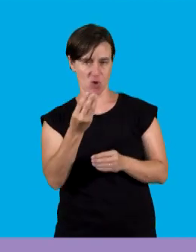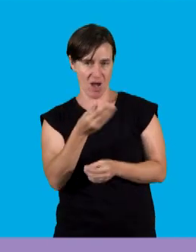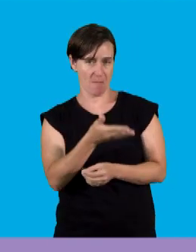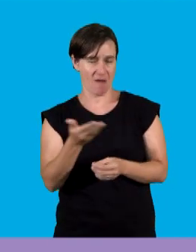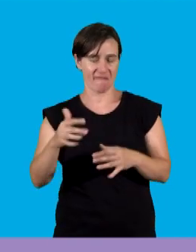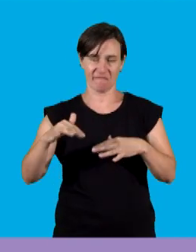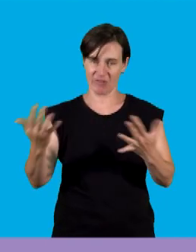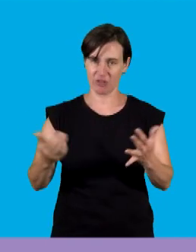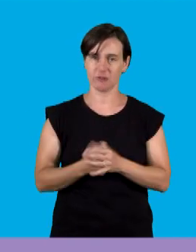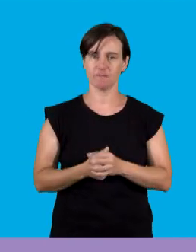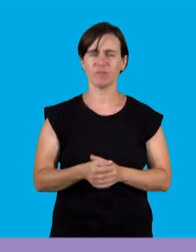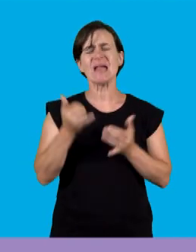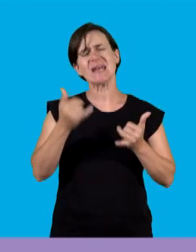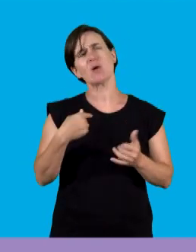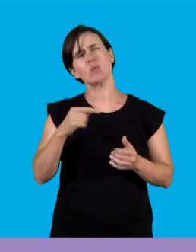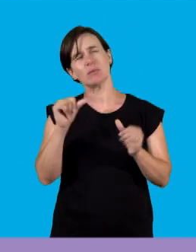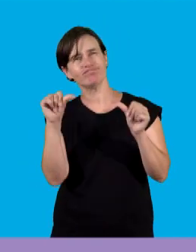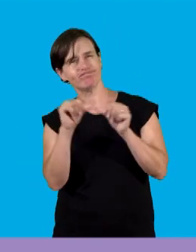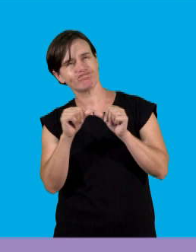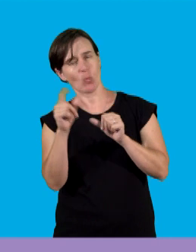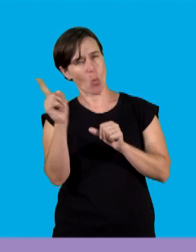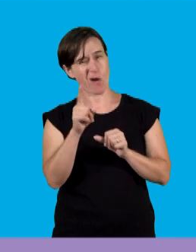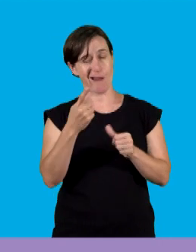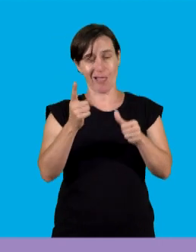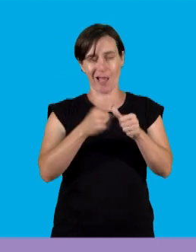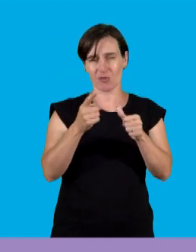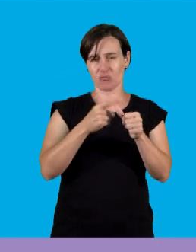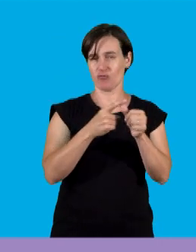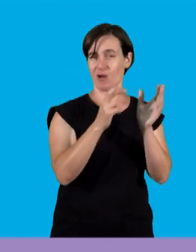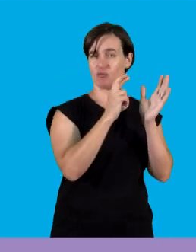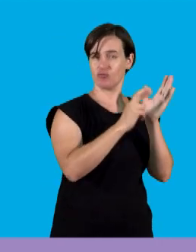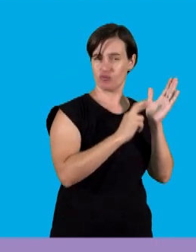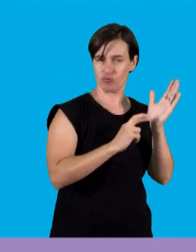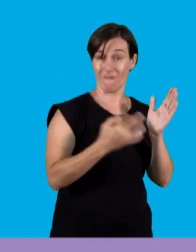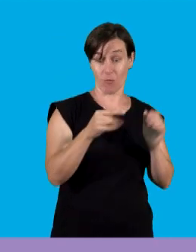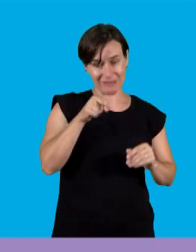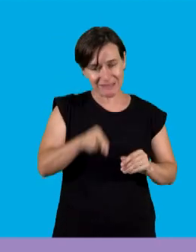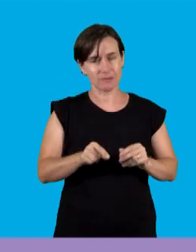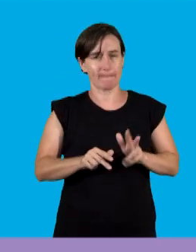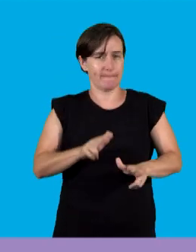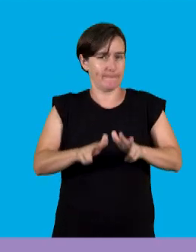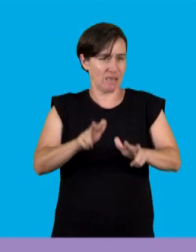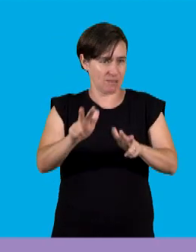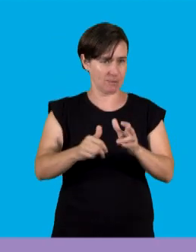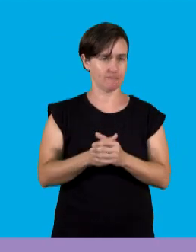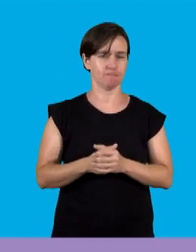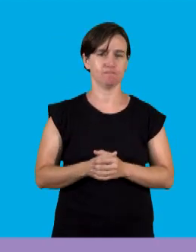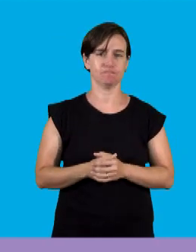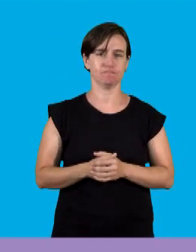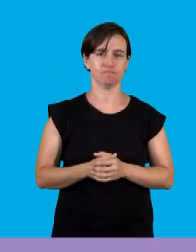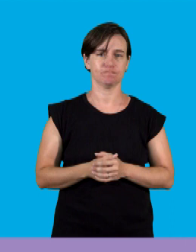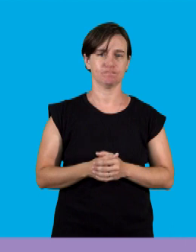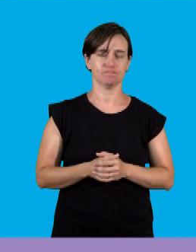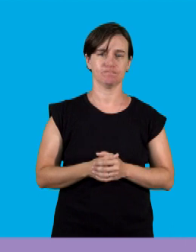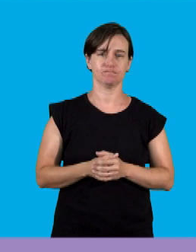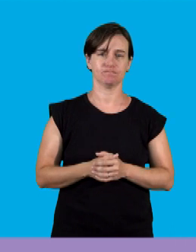blocks. Now let's determine the algebraic rule for this pattern, and then we are going to fill out the rest of the table. So